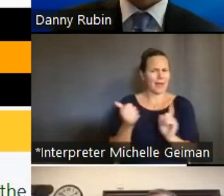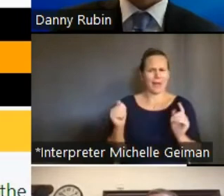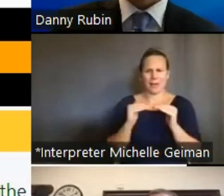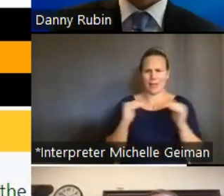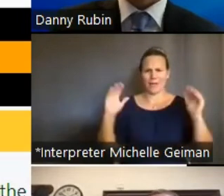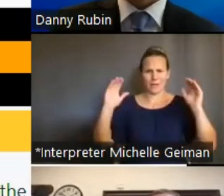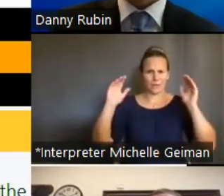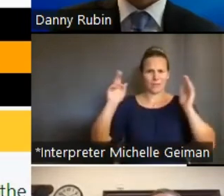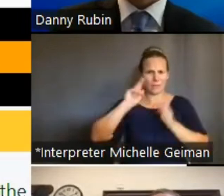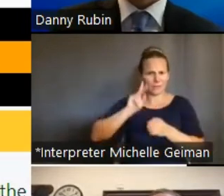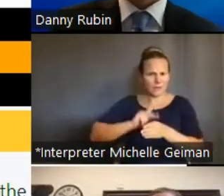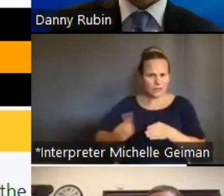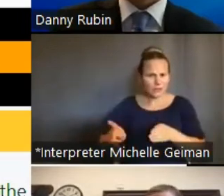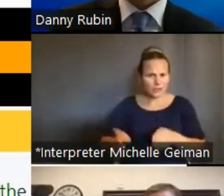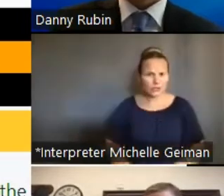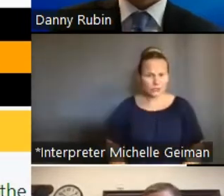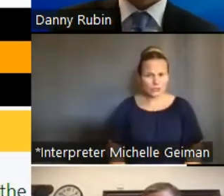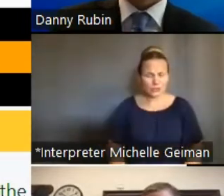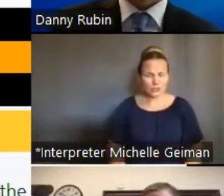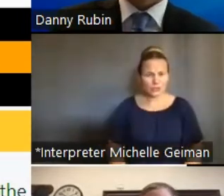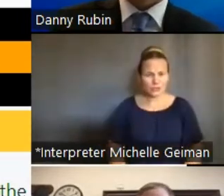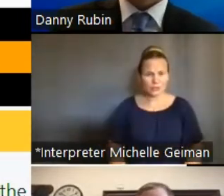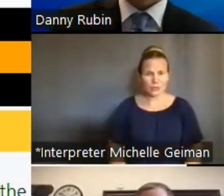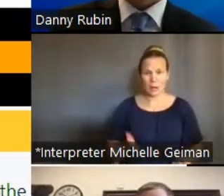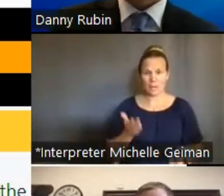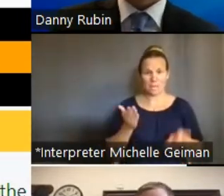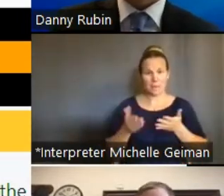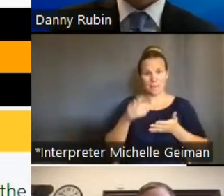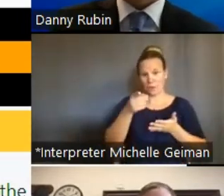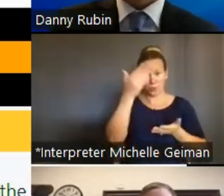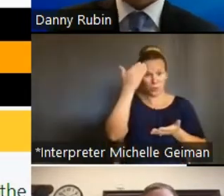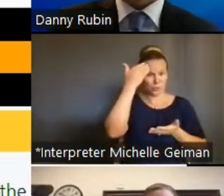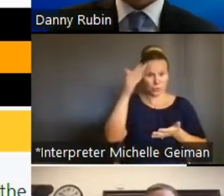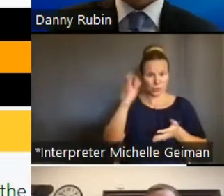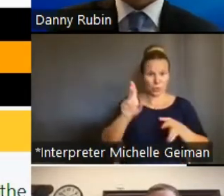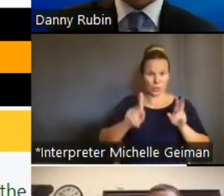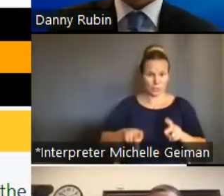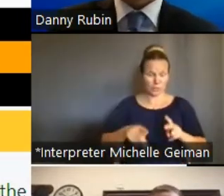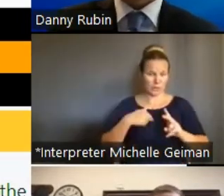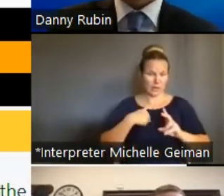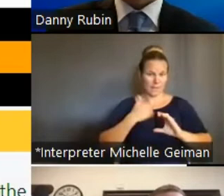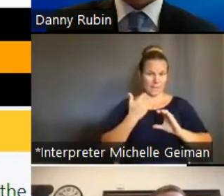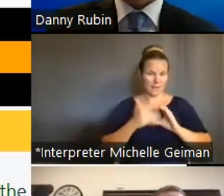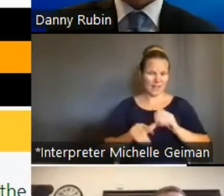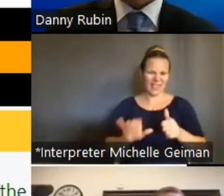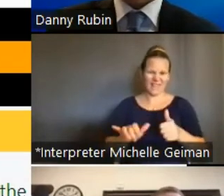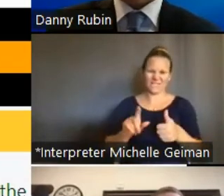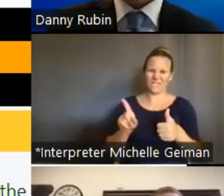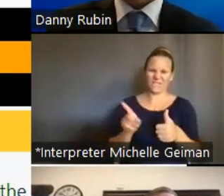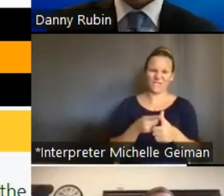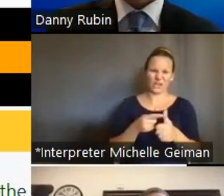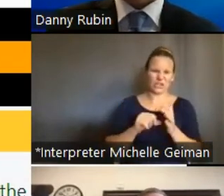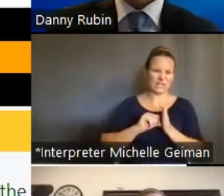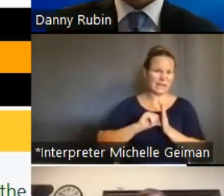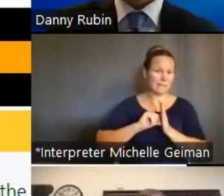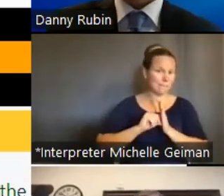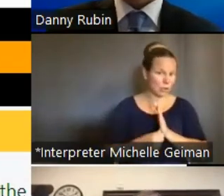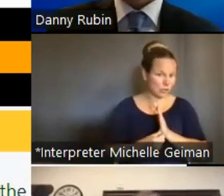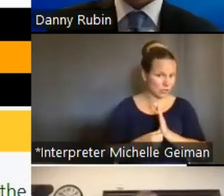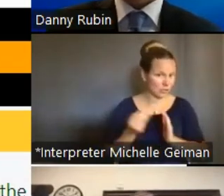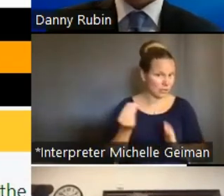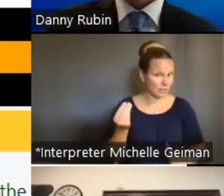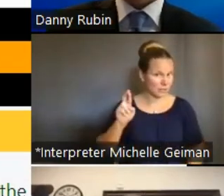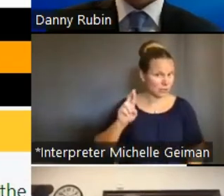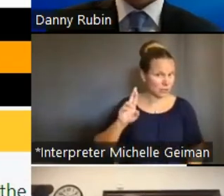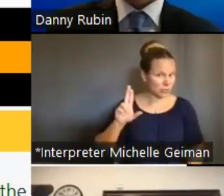you may not know the person that you're emailing, right? And first impressions, Mr. Rubin, especially in my seat, when